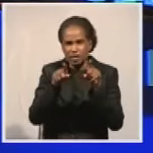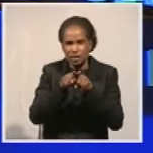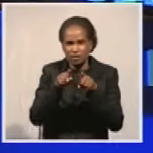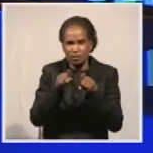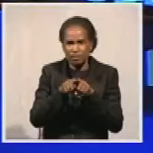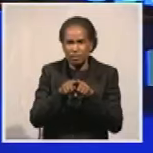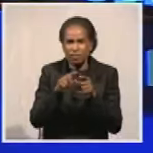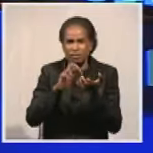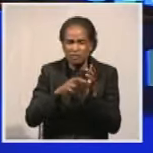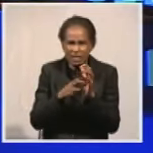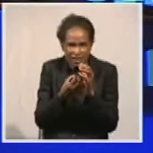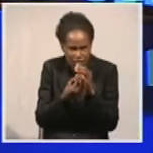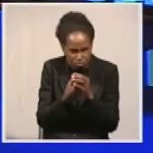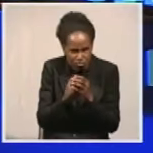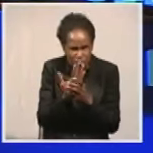It's a